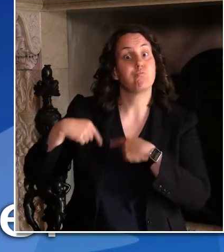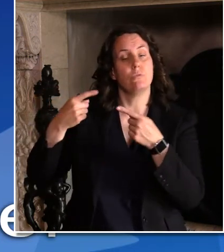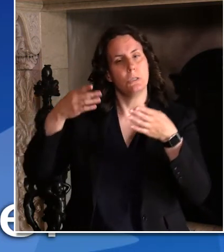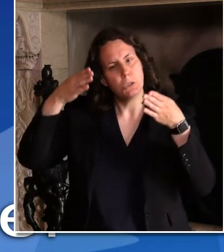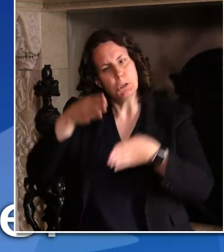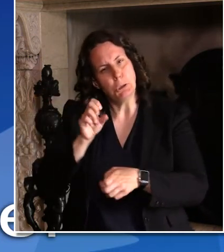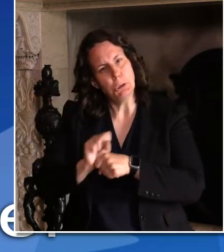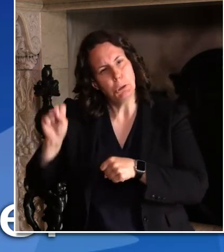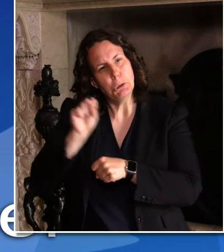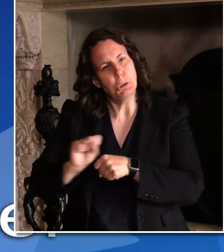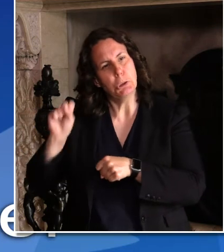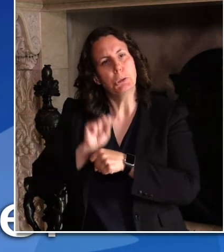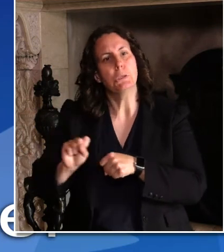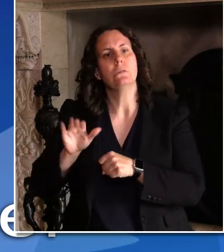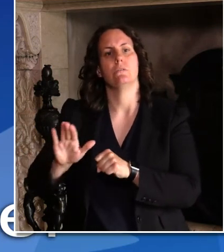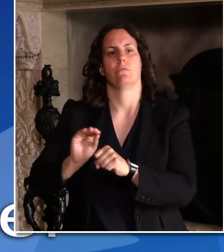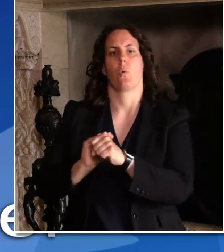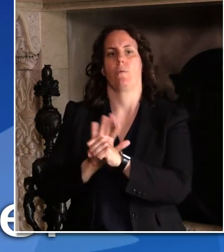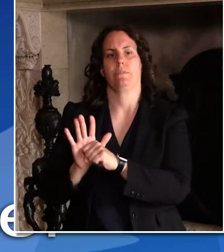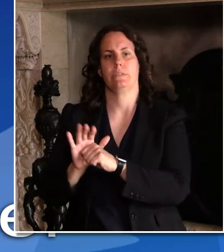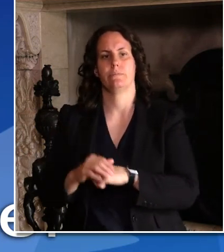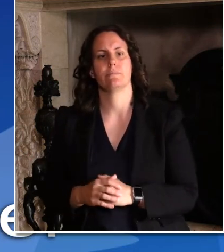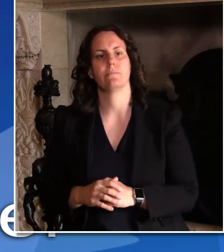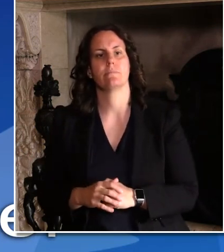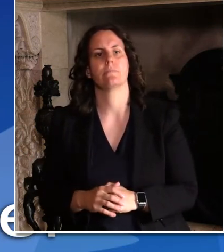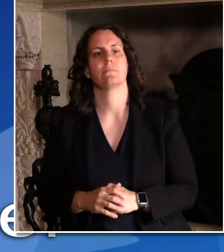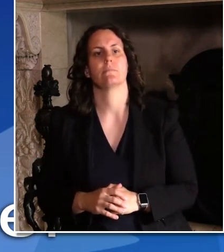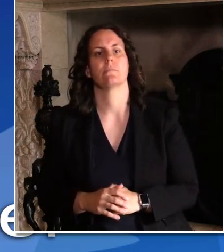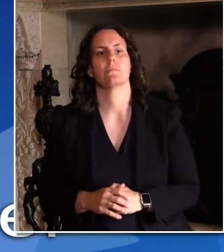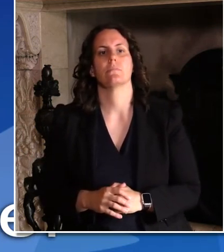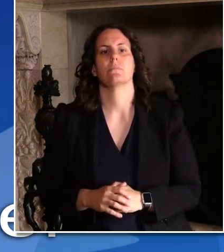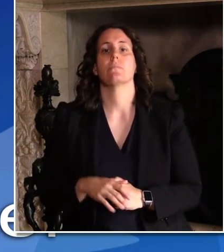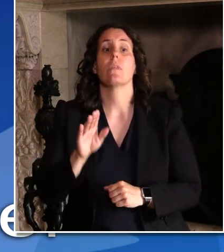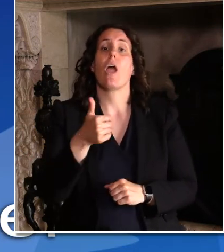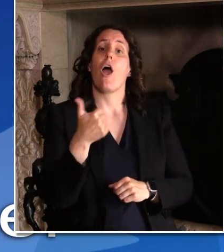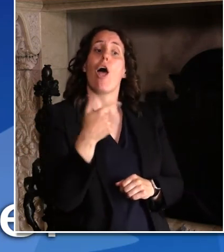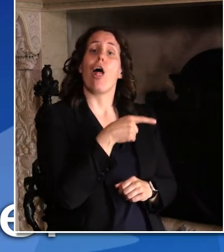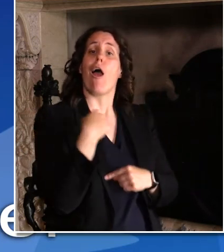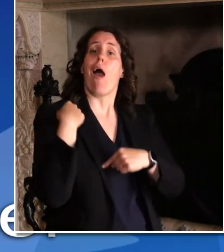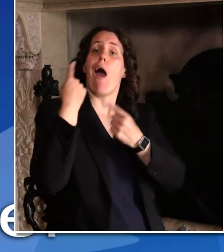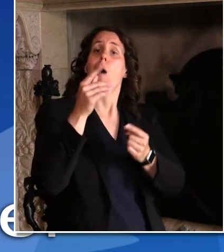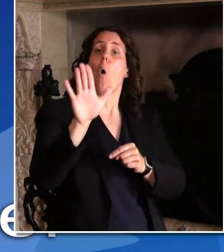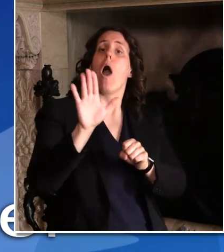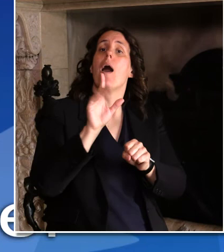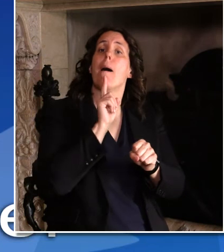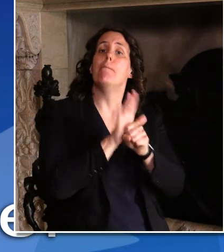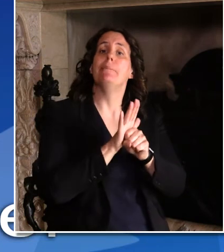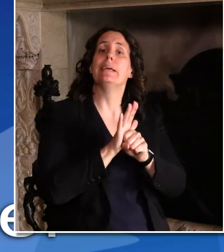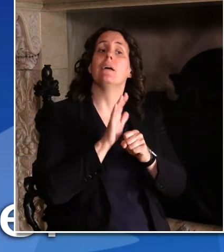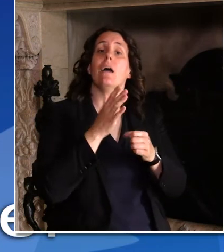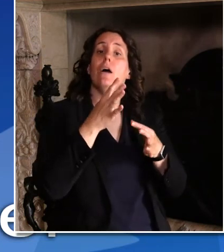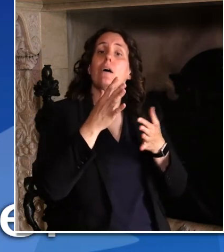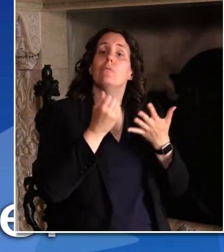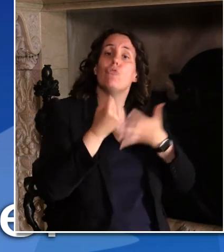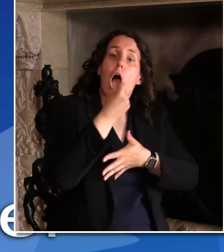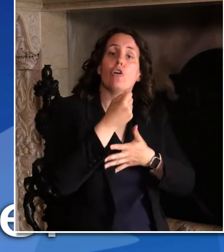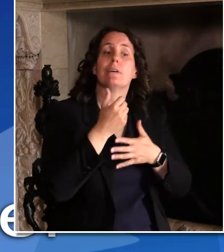what policy priorities or what items or projects have had to be delayed or put on hold because attention is being